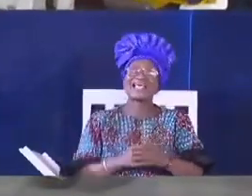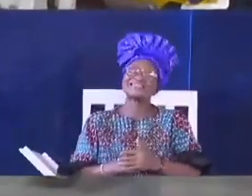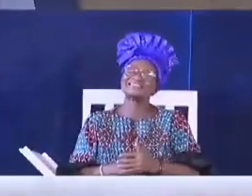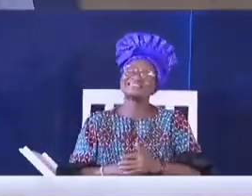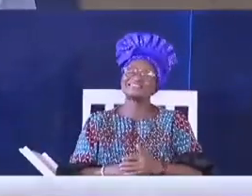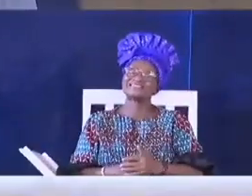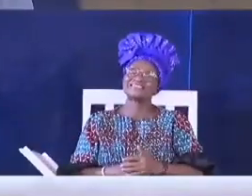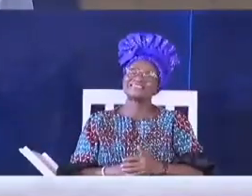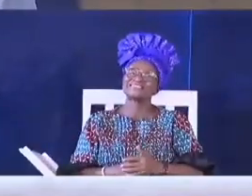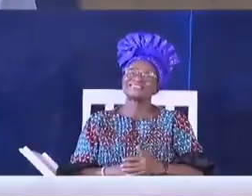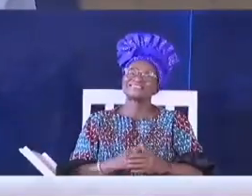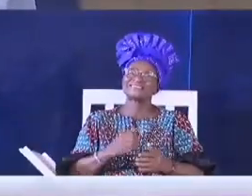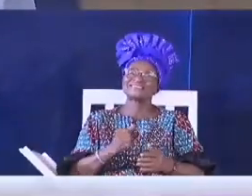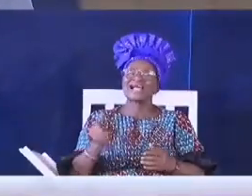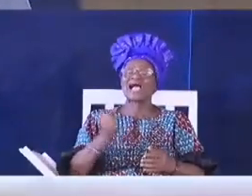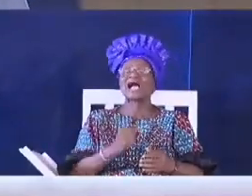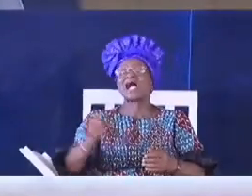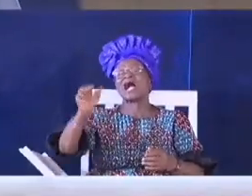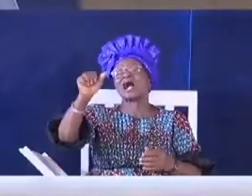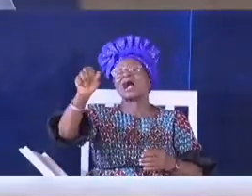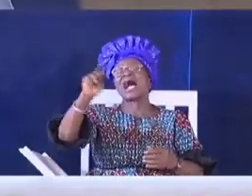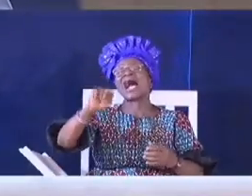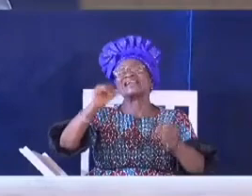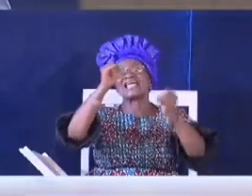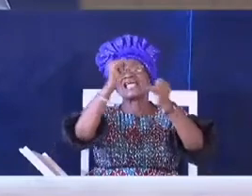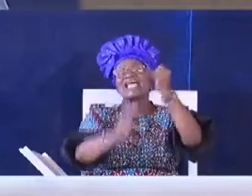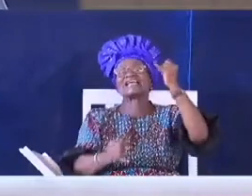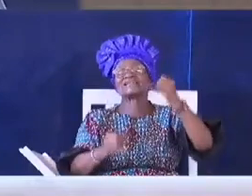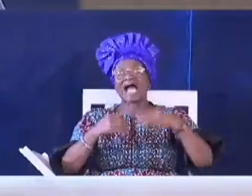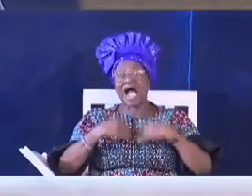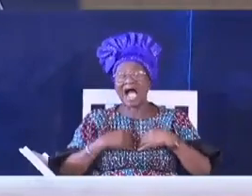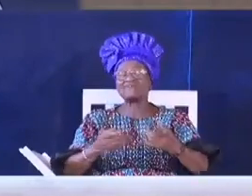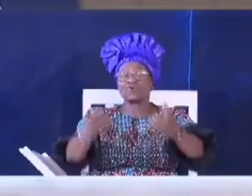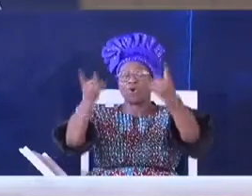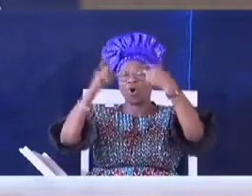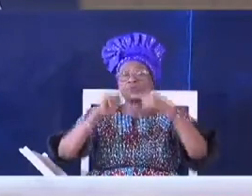An end has come to your sorrow.